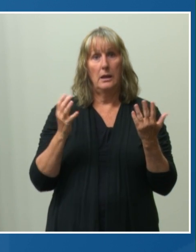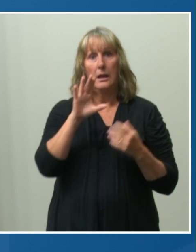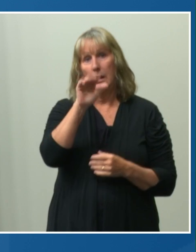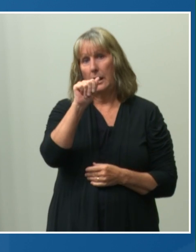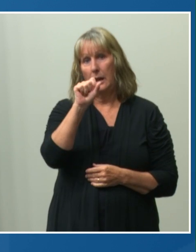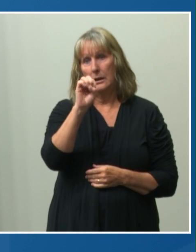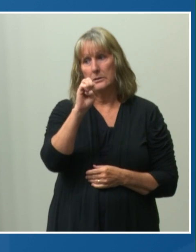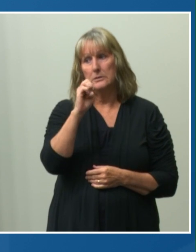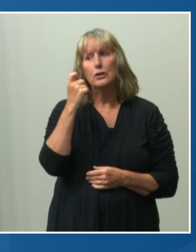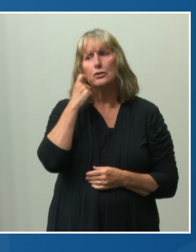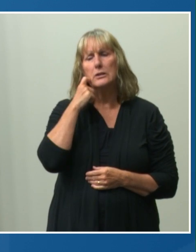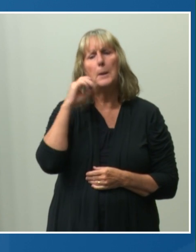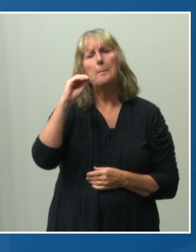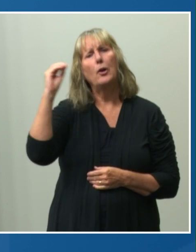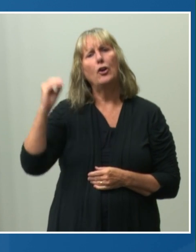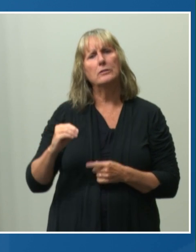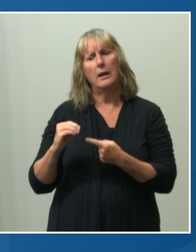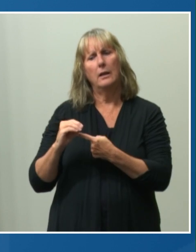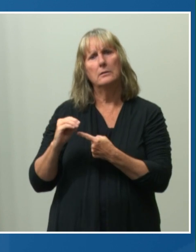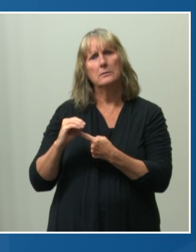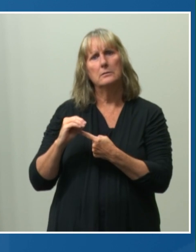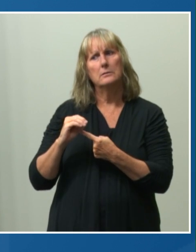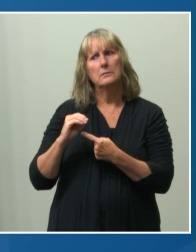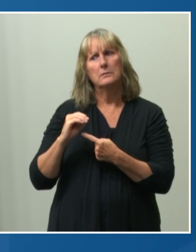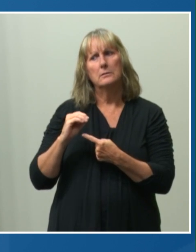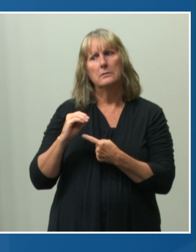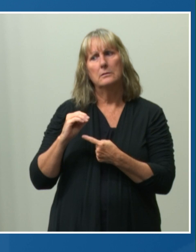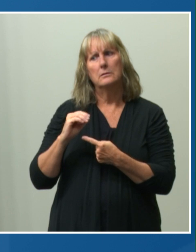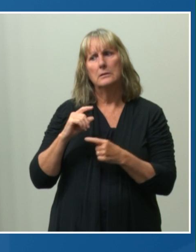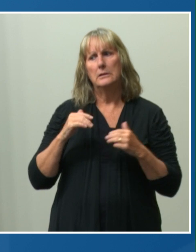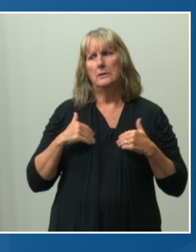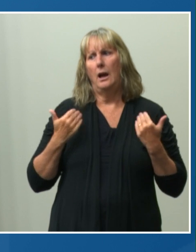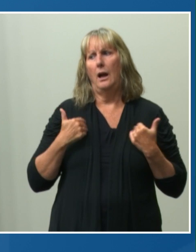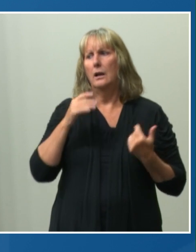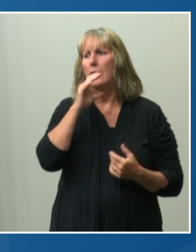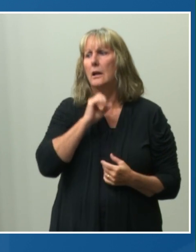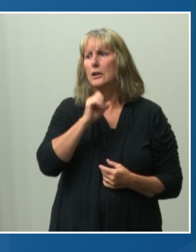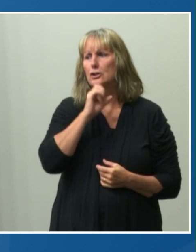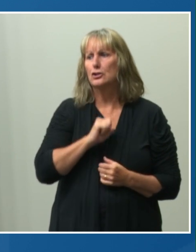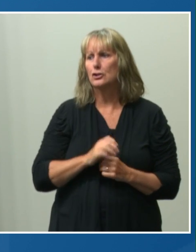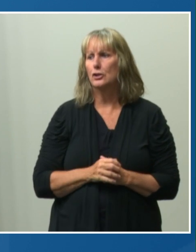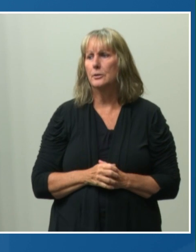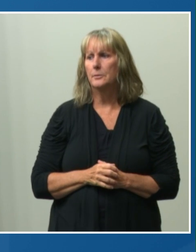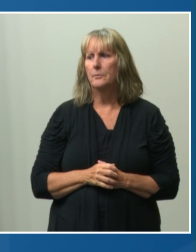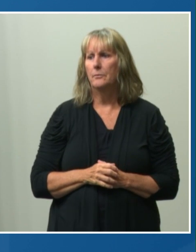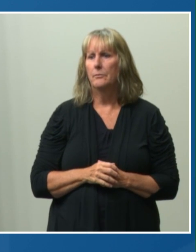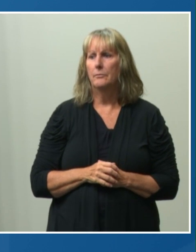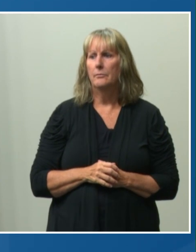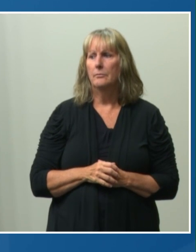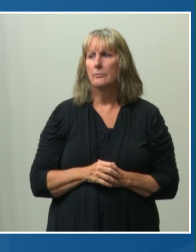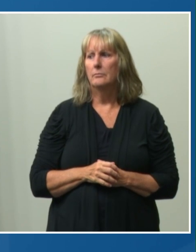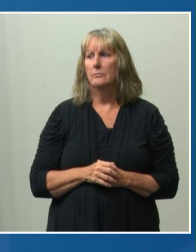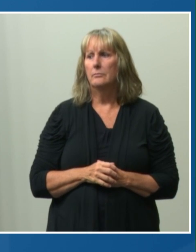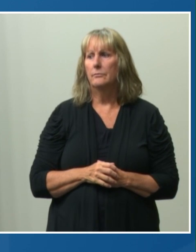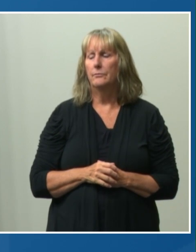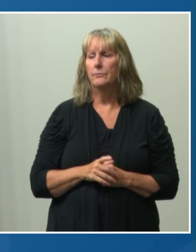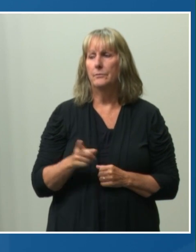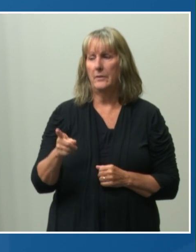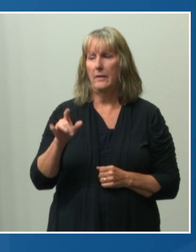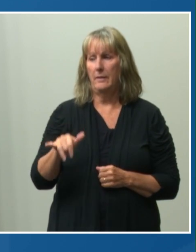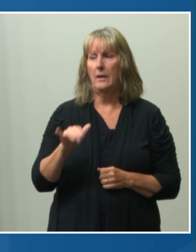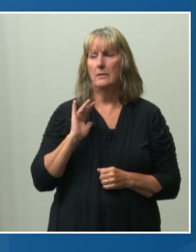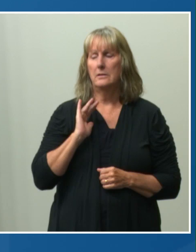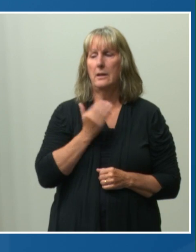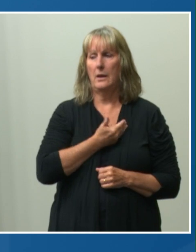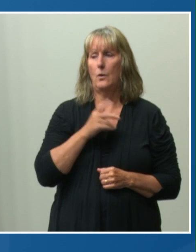cases recently, or what percentage of cases recently are in the younger age group? Matt, okay, that's on